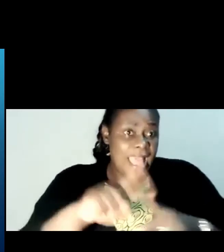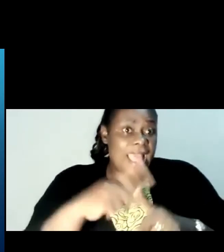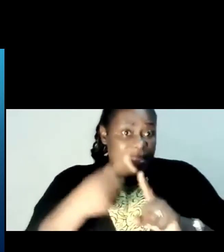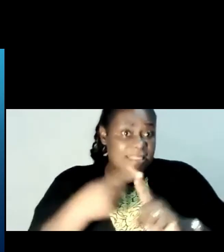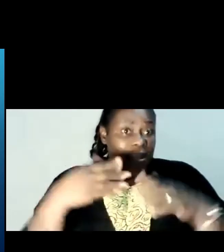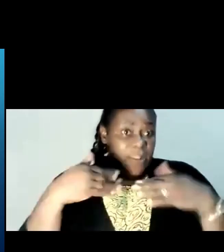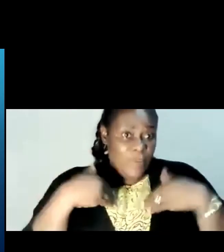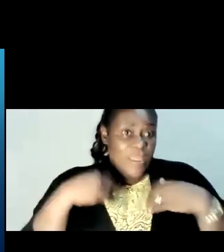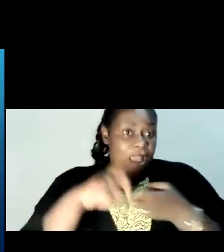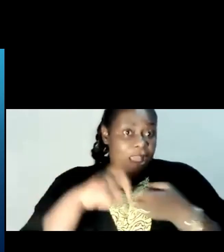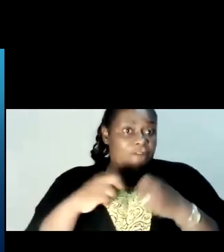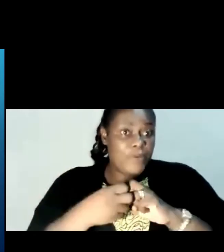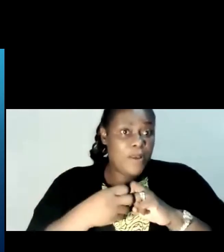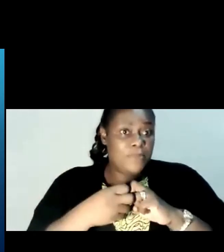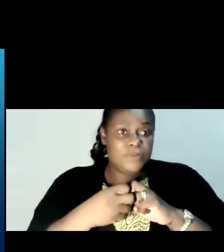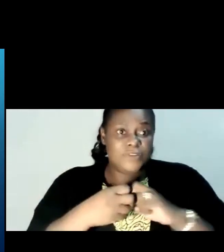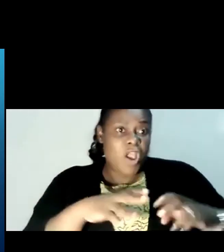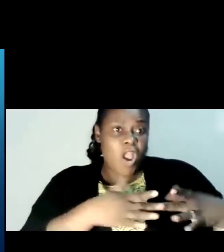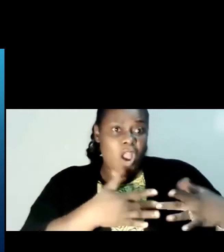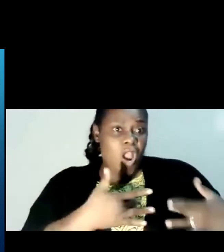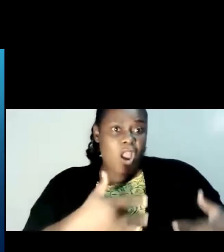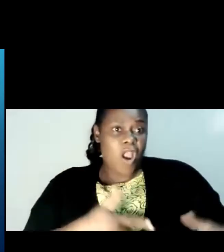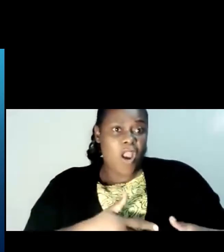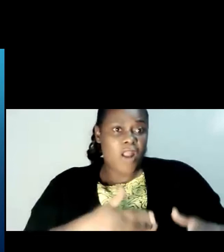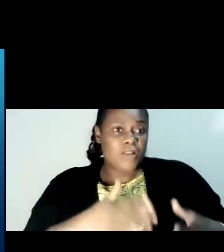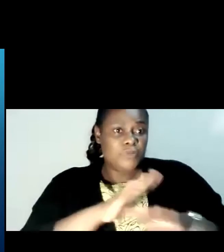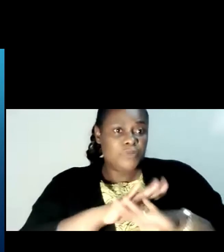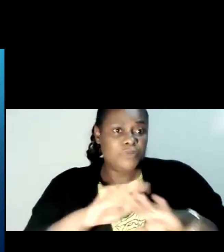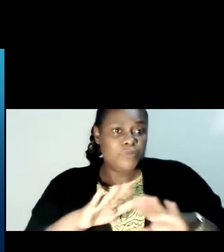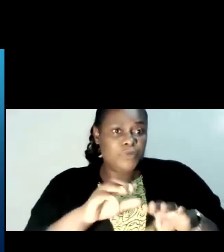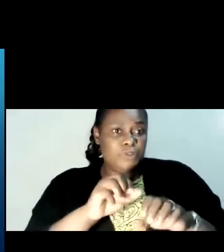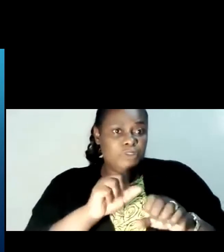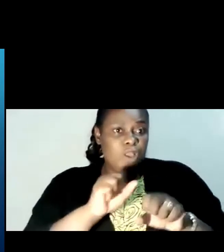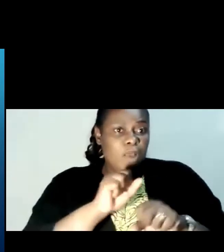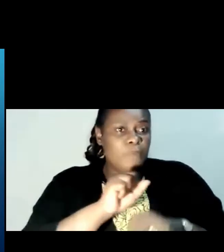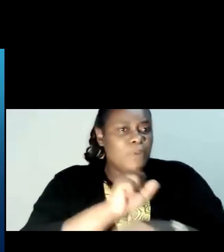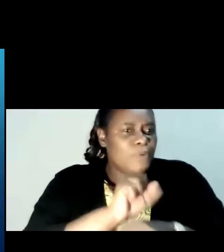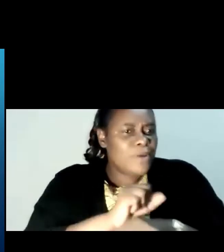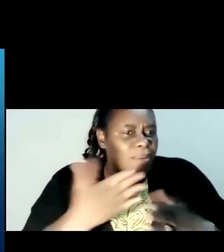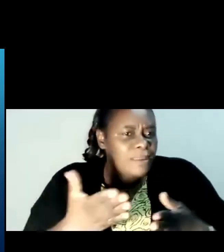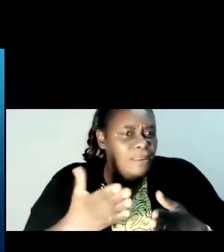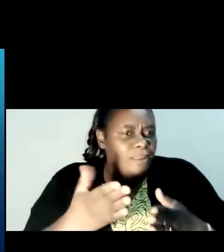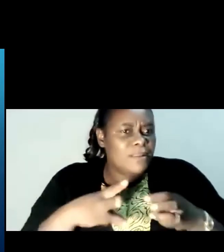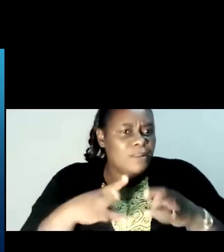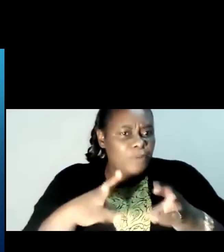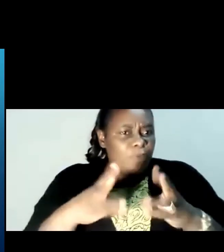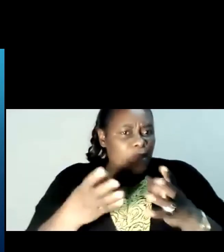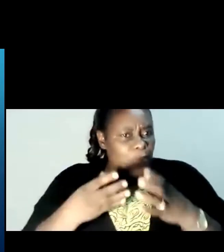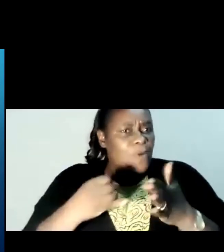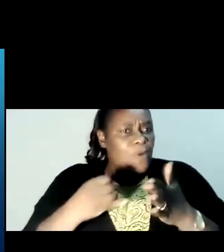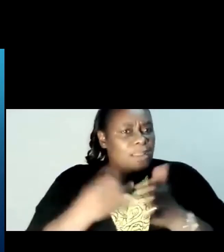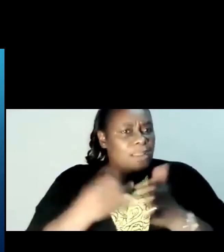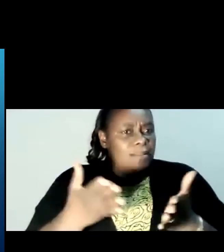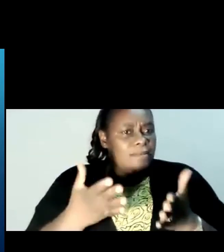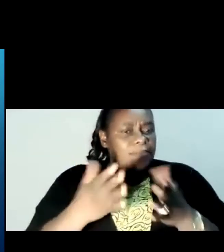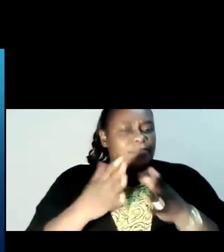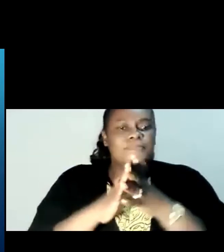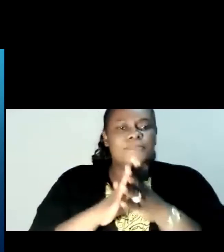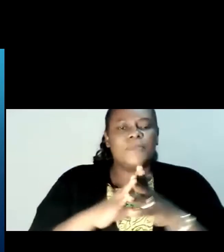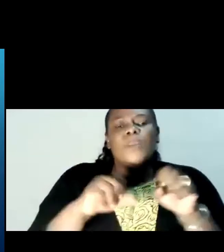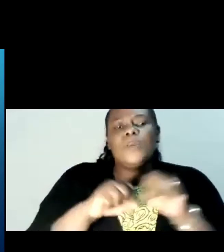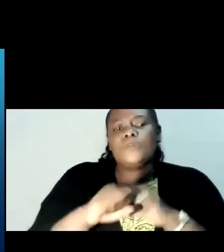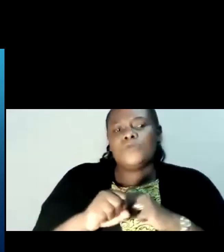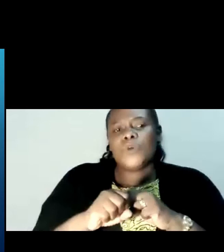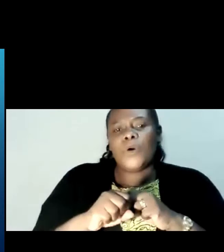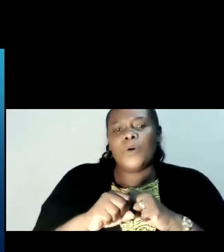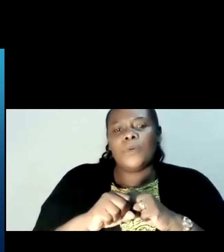our heart functions and increase our risk for certain types of diseases. And I'm going to discuss this a bit further. So just keep in mind, this is